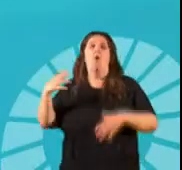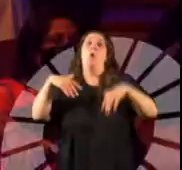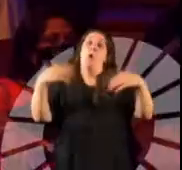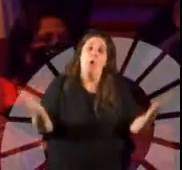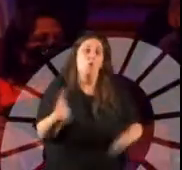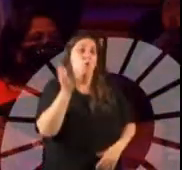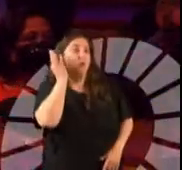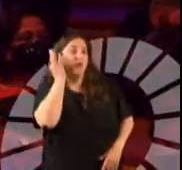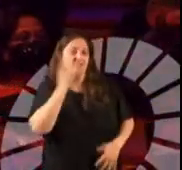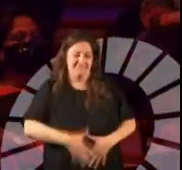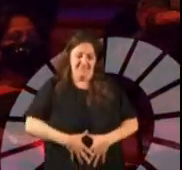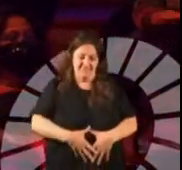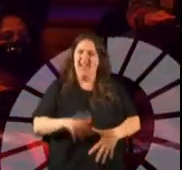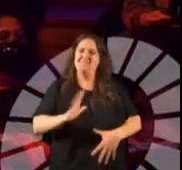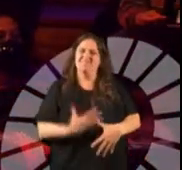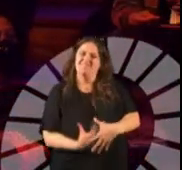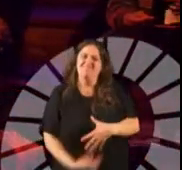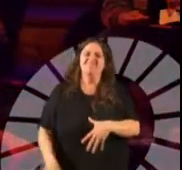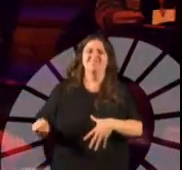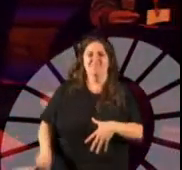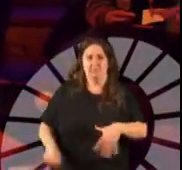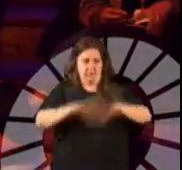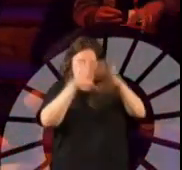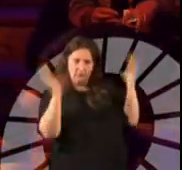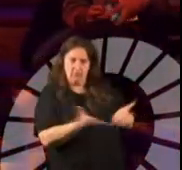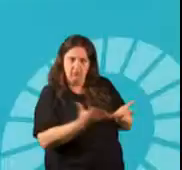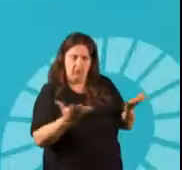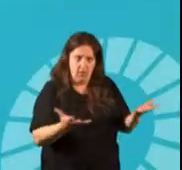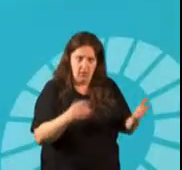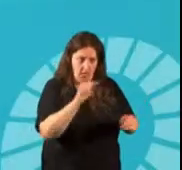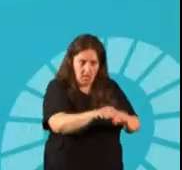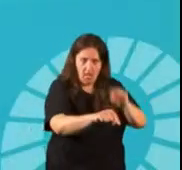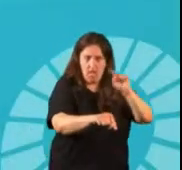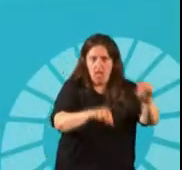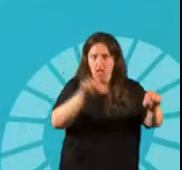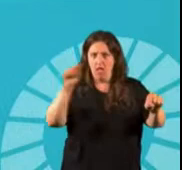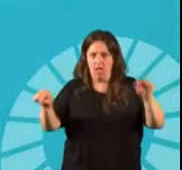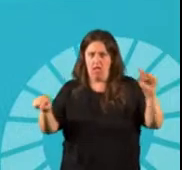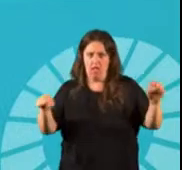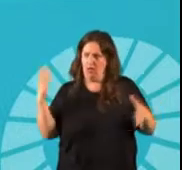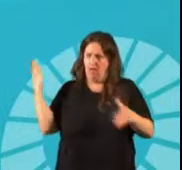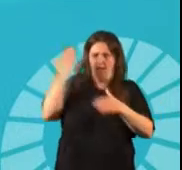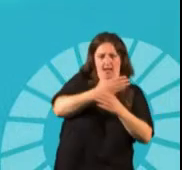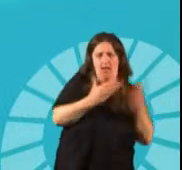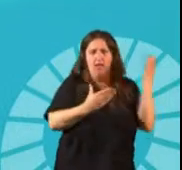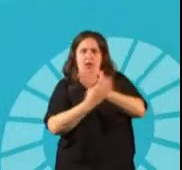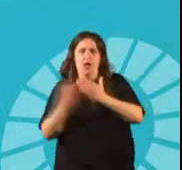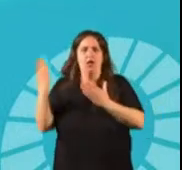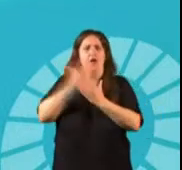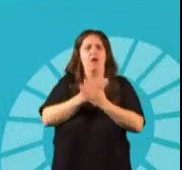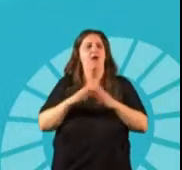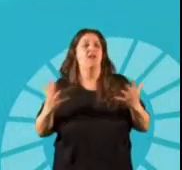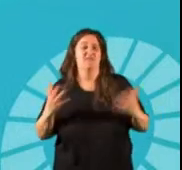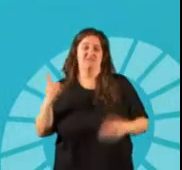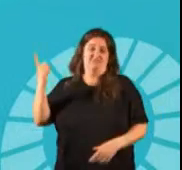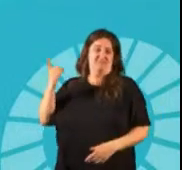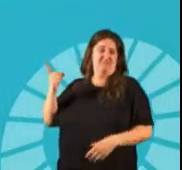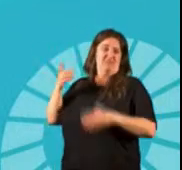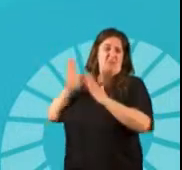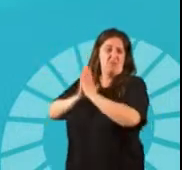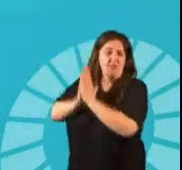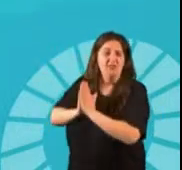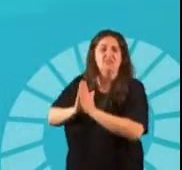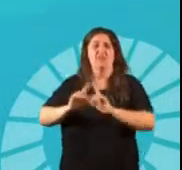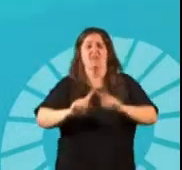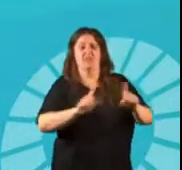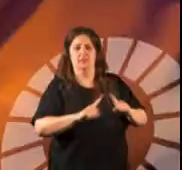wear a veil are also threatened. So this is why we are here today. We are here to say and to show